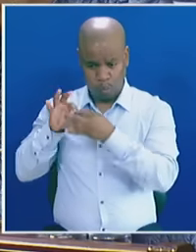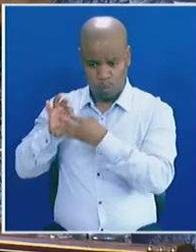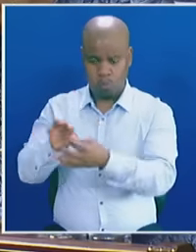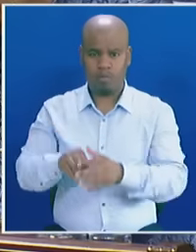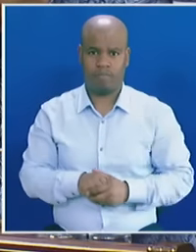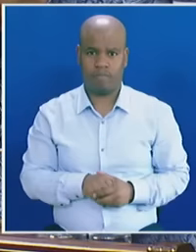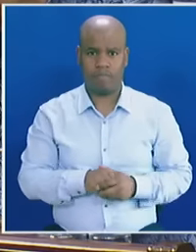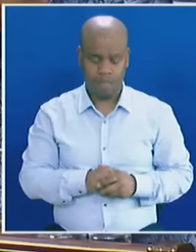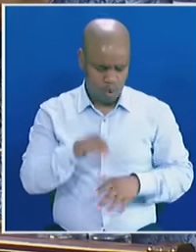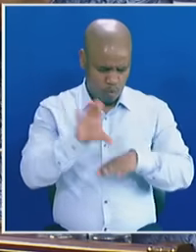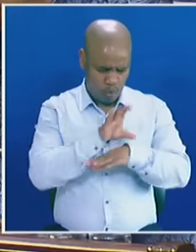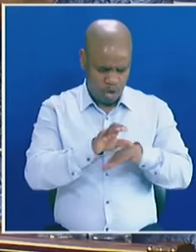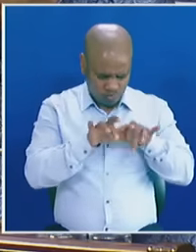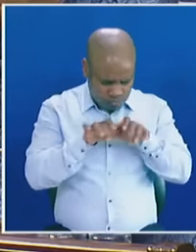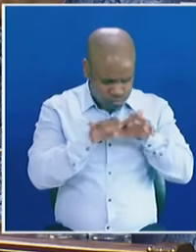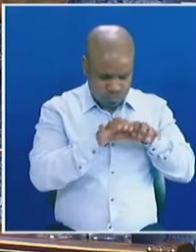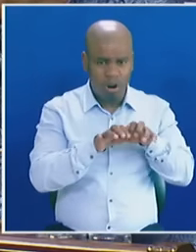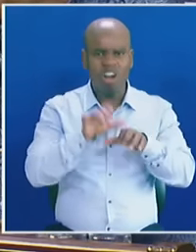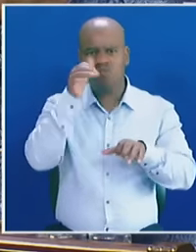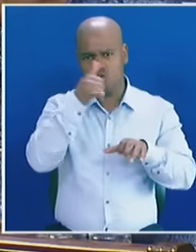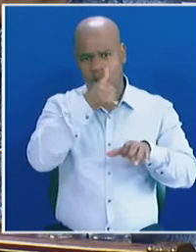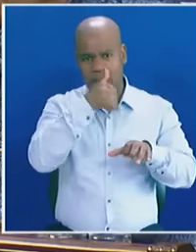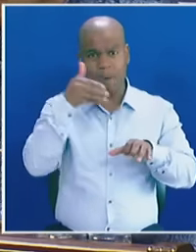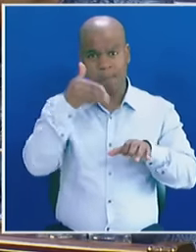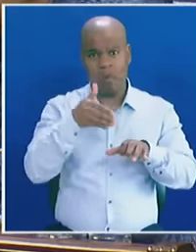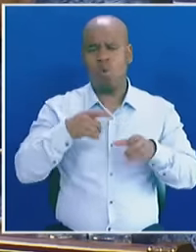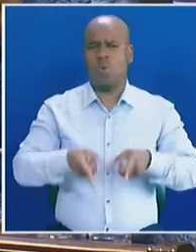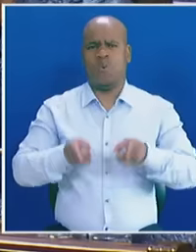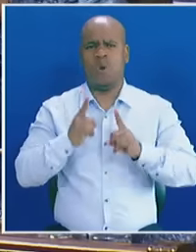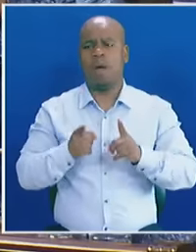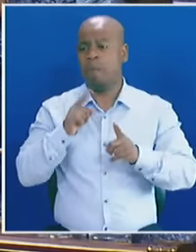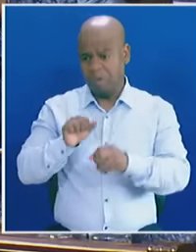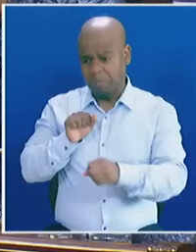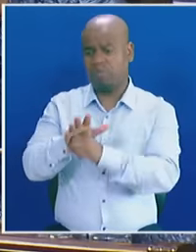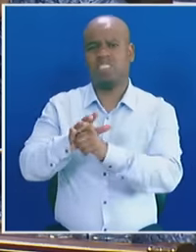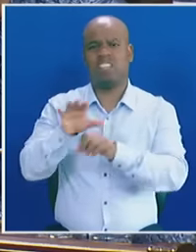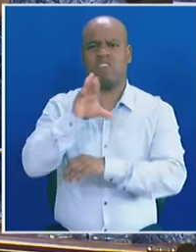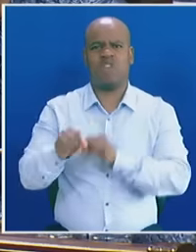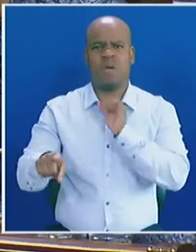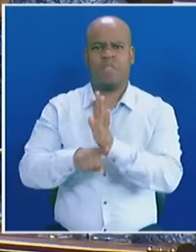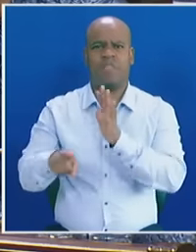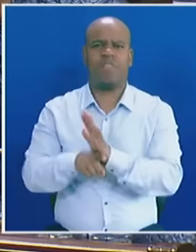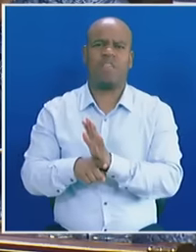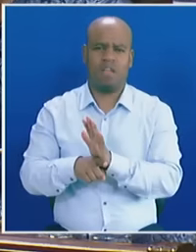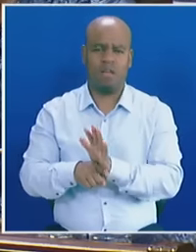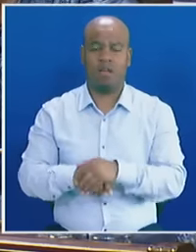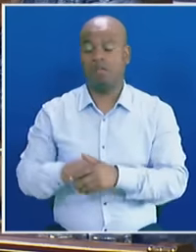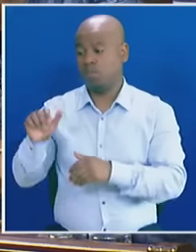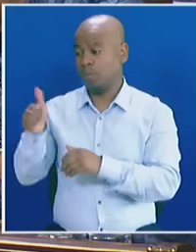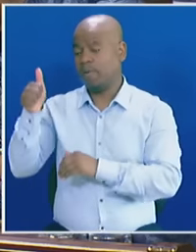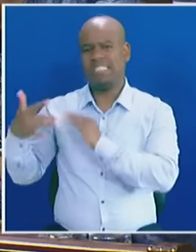a bigger and bigger threat to the safety of all South Africans as well as government. Vernon Fryer, Chief